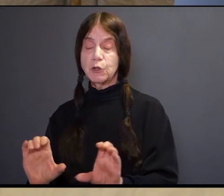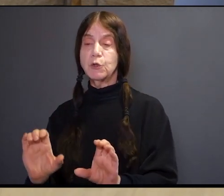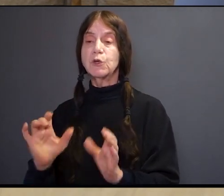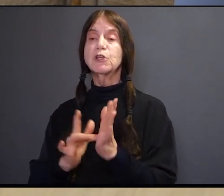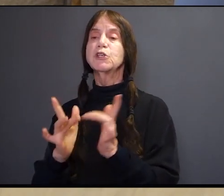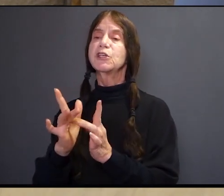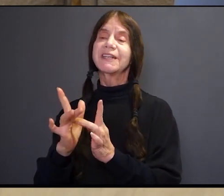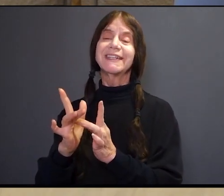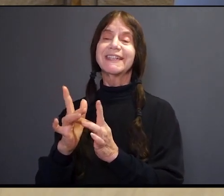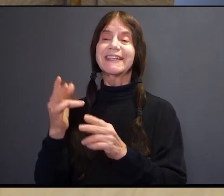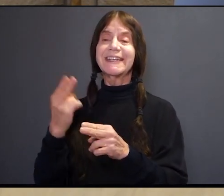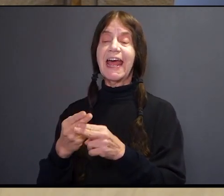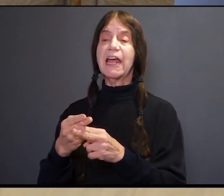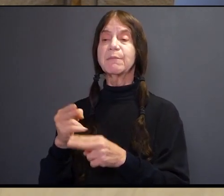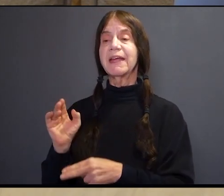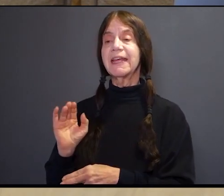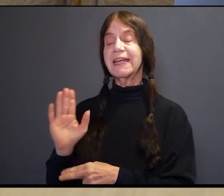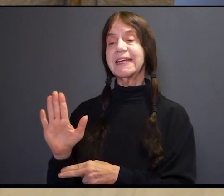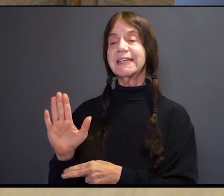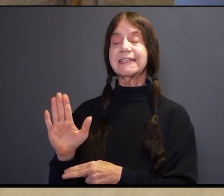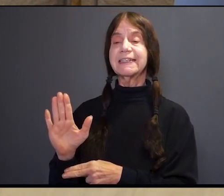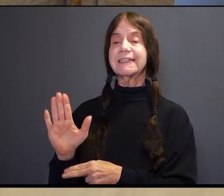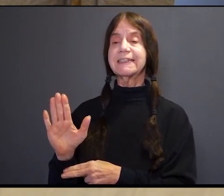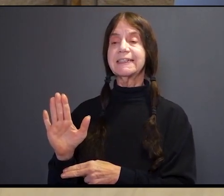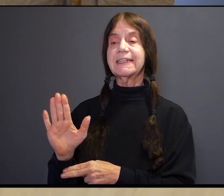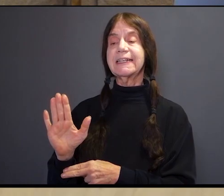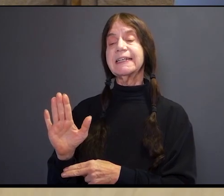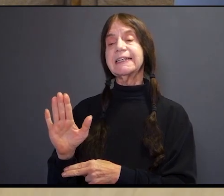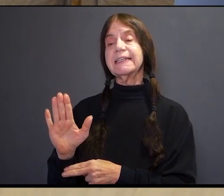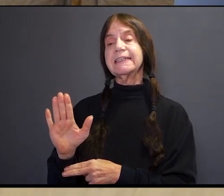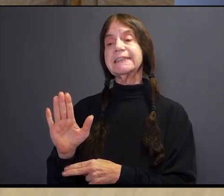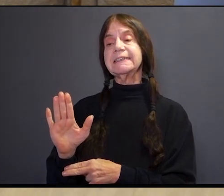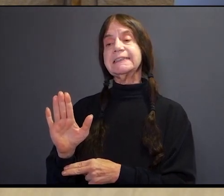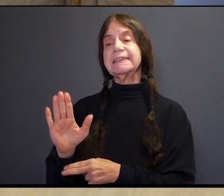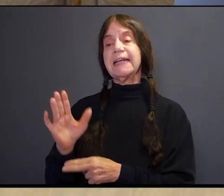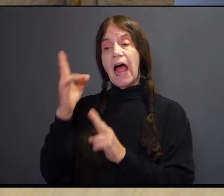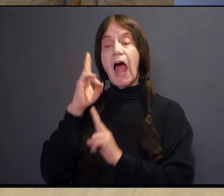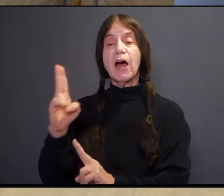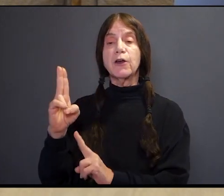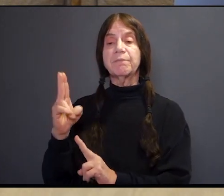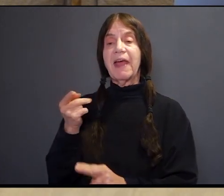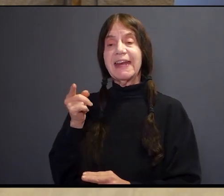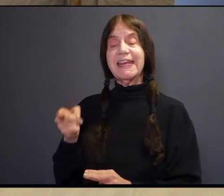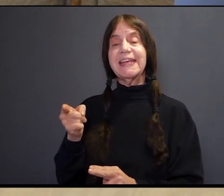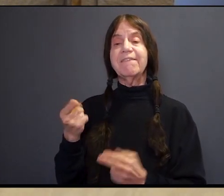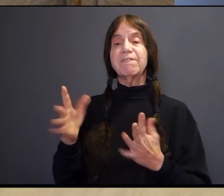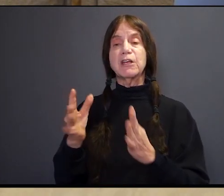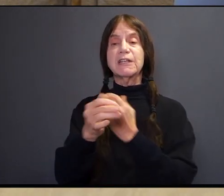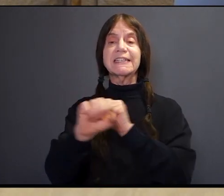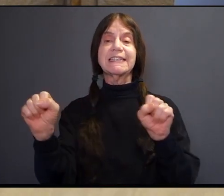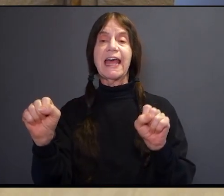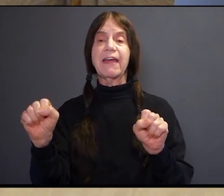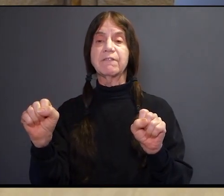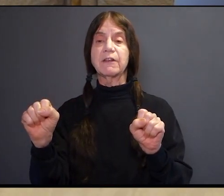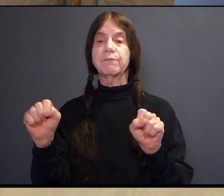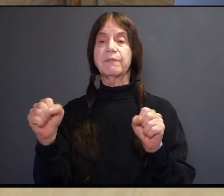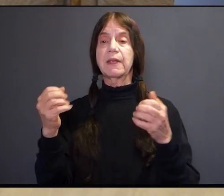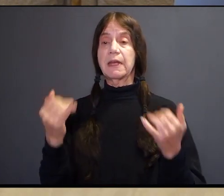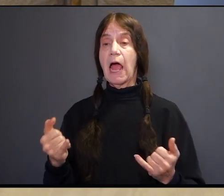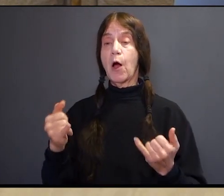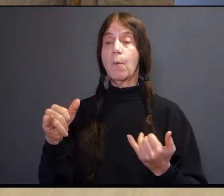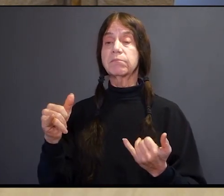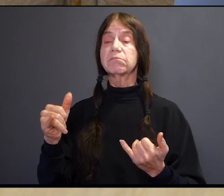name is his reputation, and his reputation is one who saves. At the coming